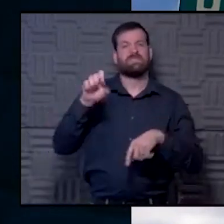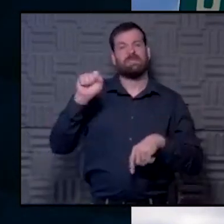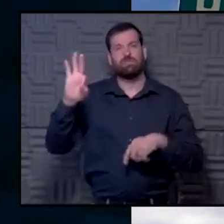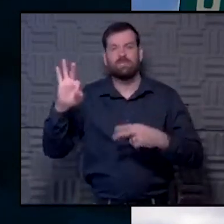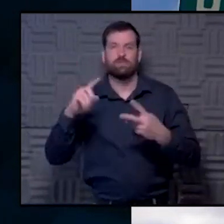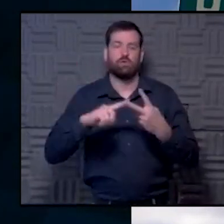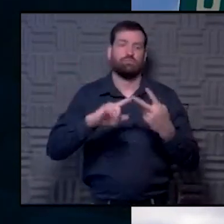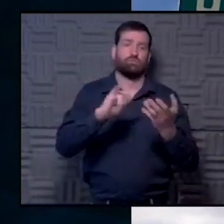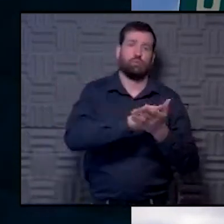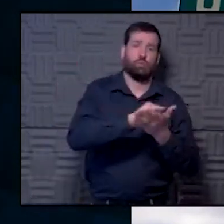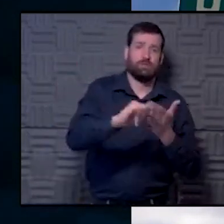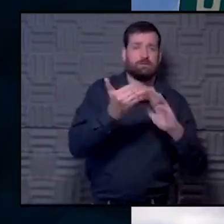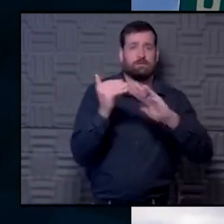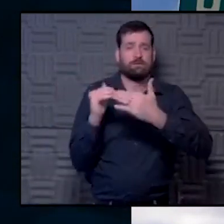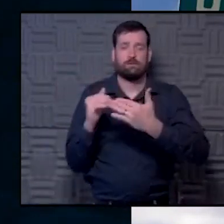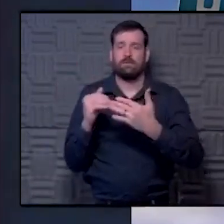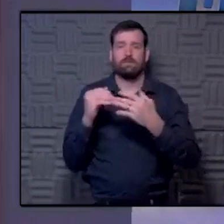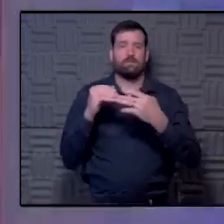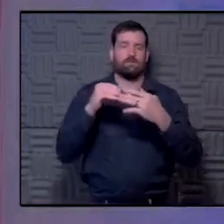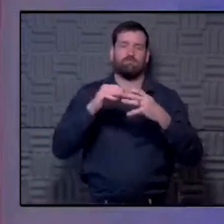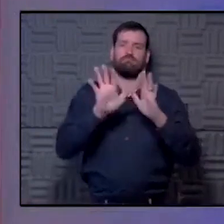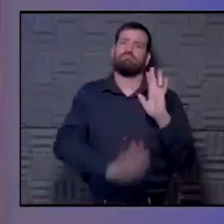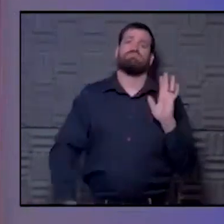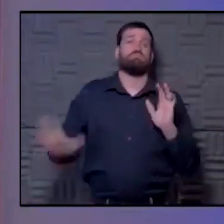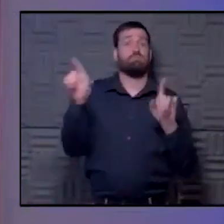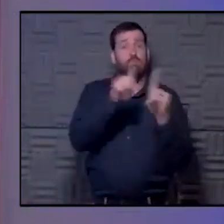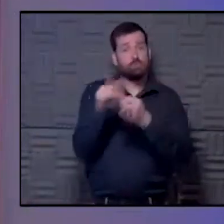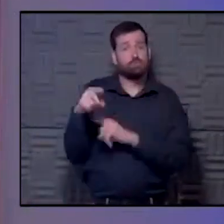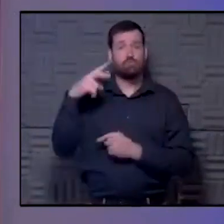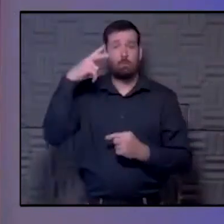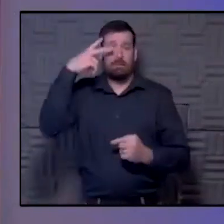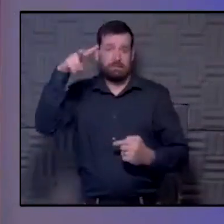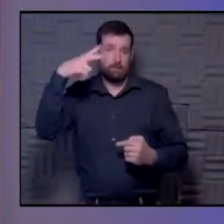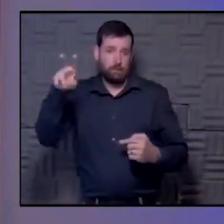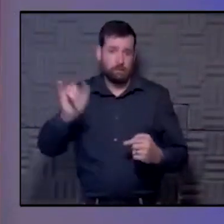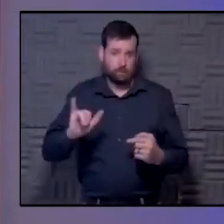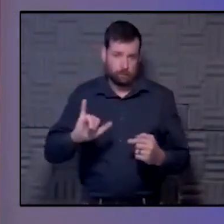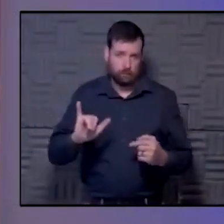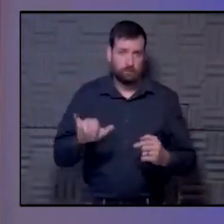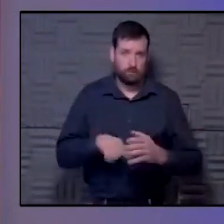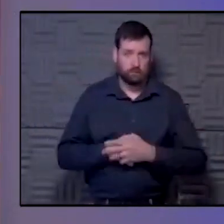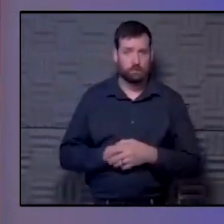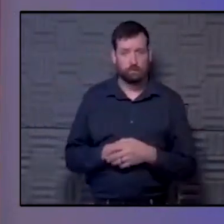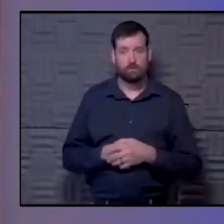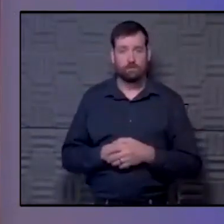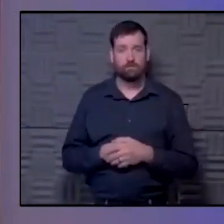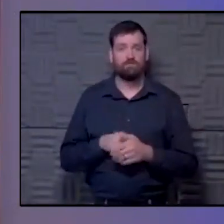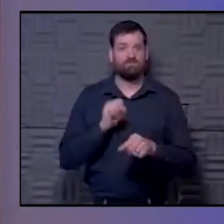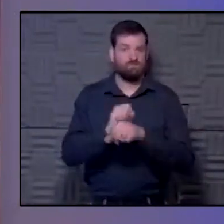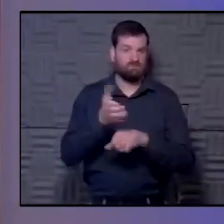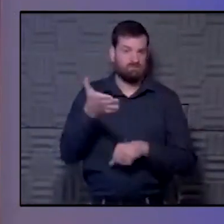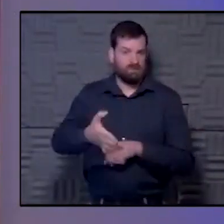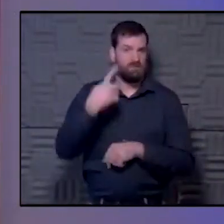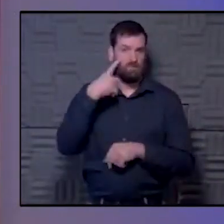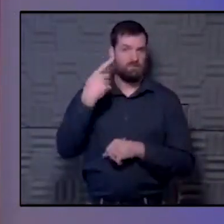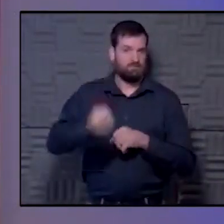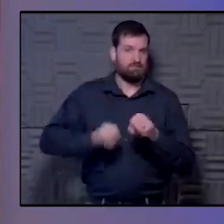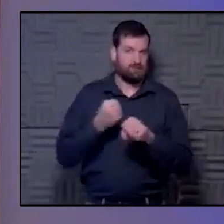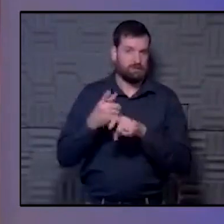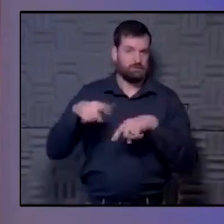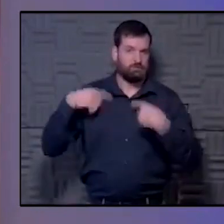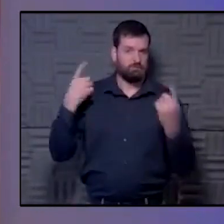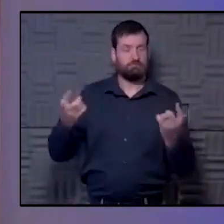from the north to the south, and then throughout Mexico. We've been working in Mexico now for the last year, and we